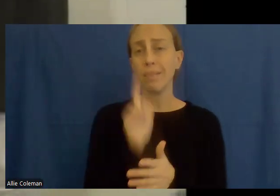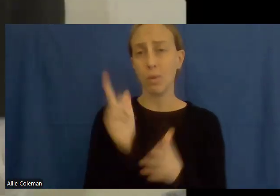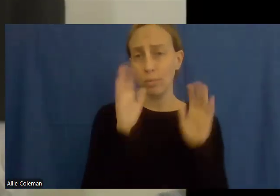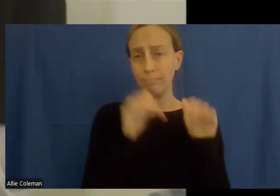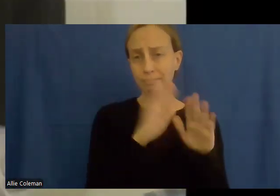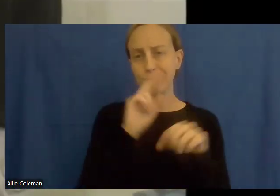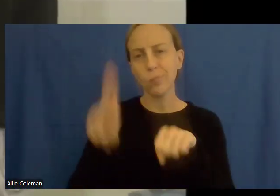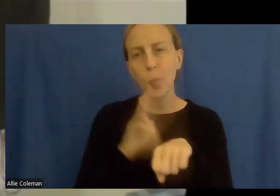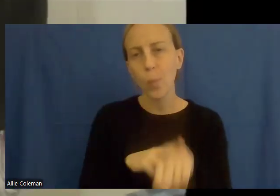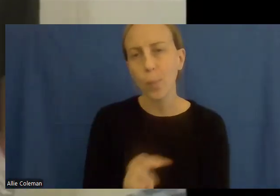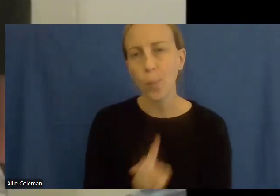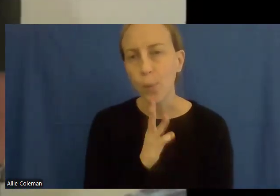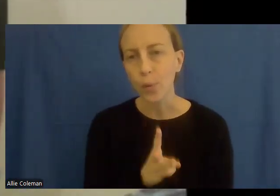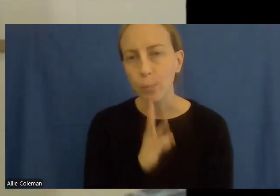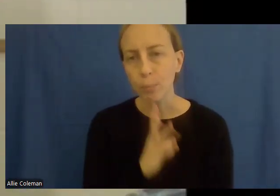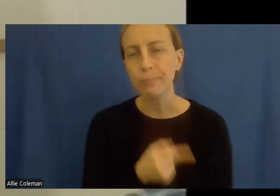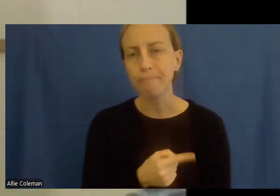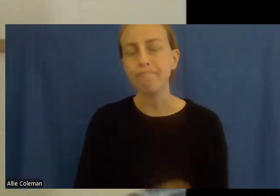water.